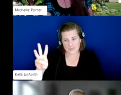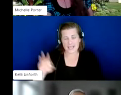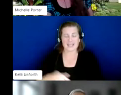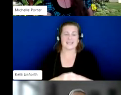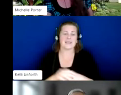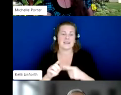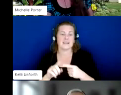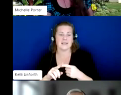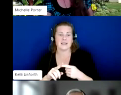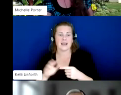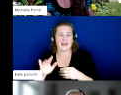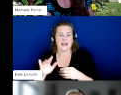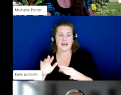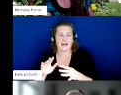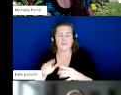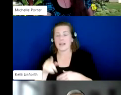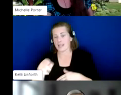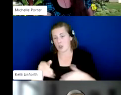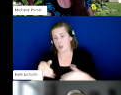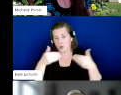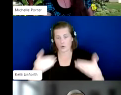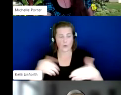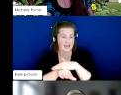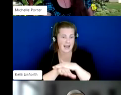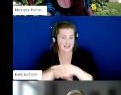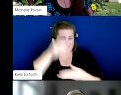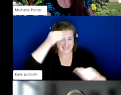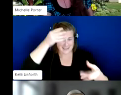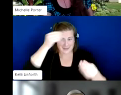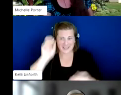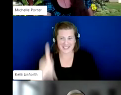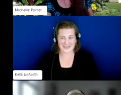and then you'll be able to access all that information.